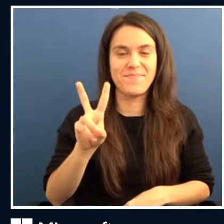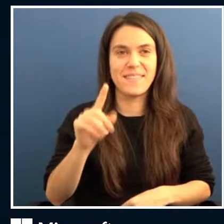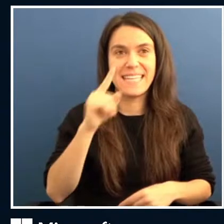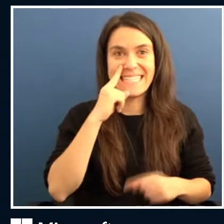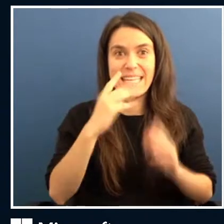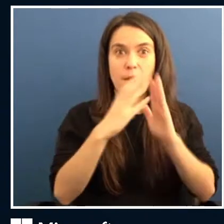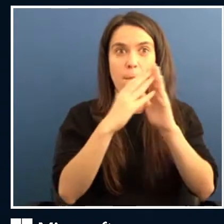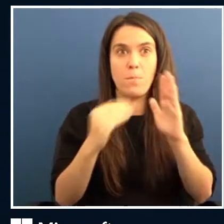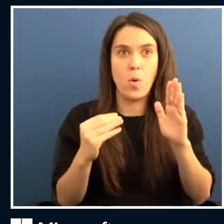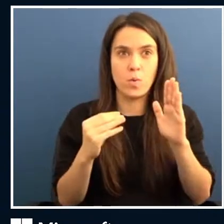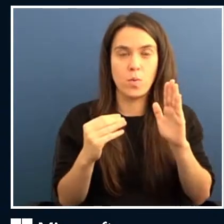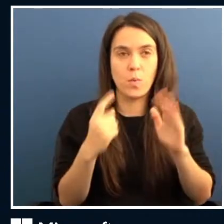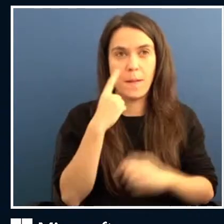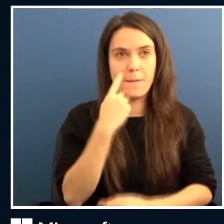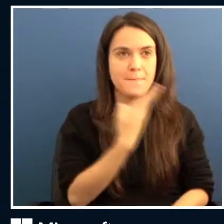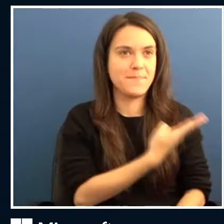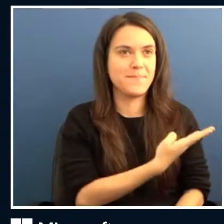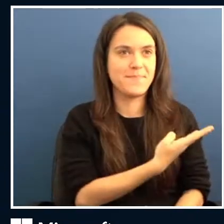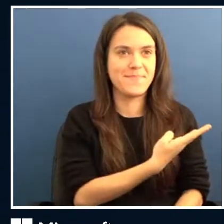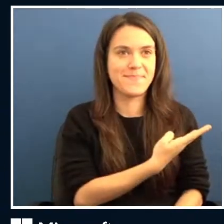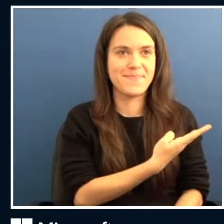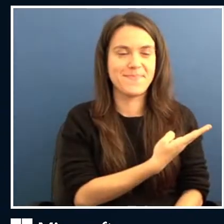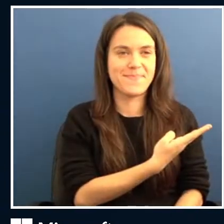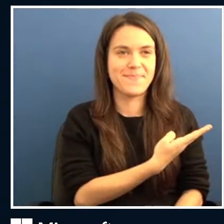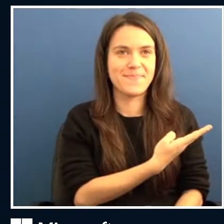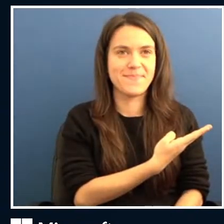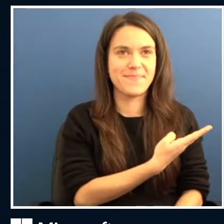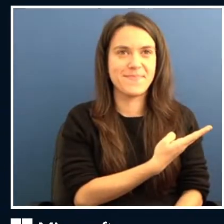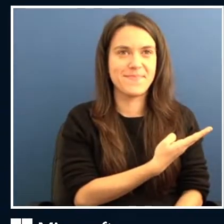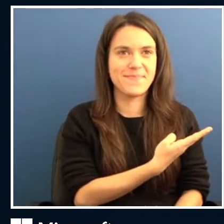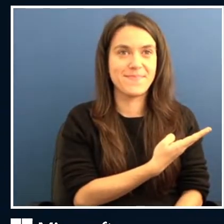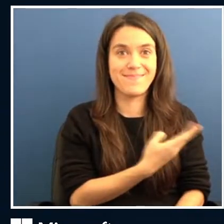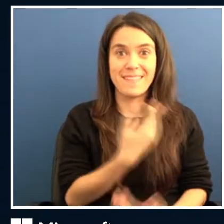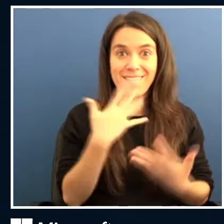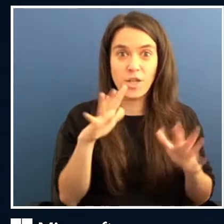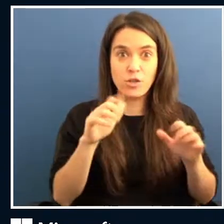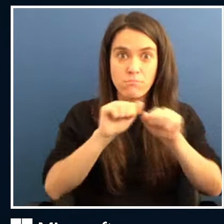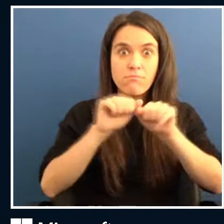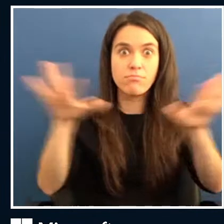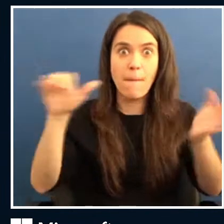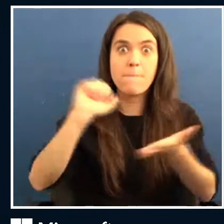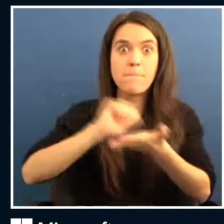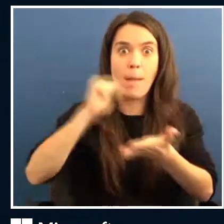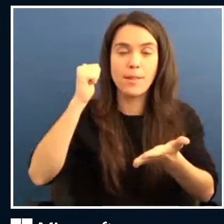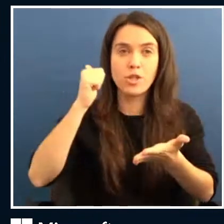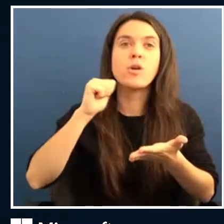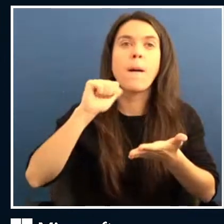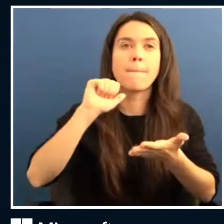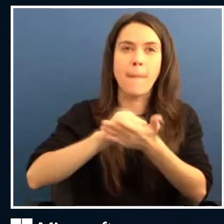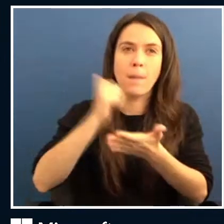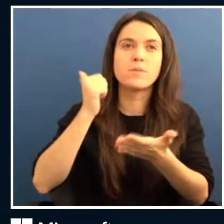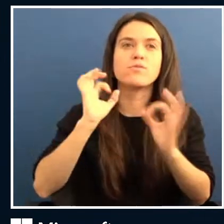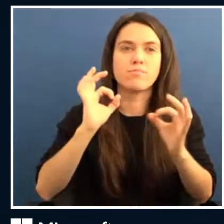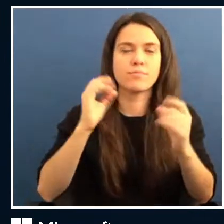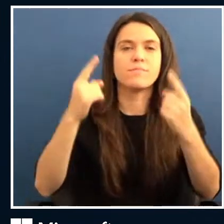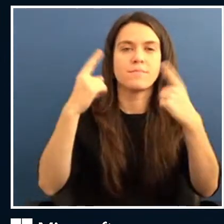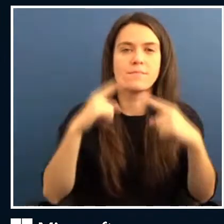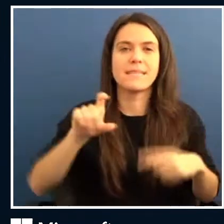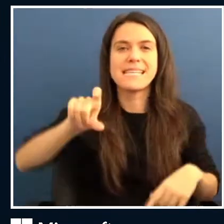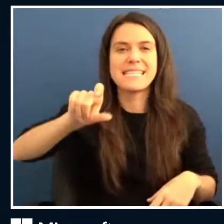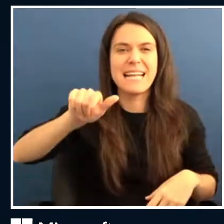thing we're going to make sure is that our model has been published. And after doing that, we're going to hop into settings. And